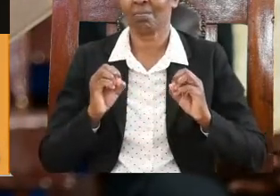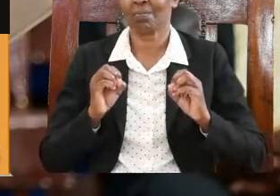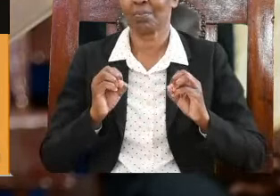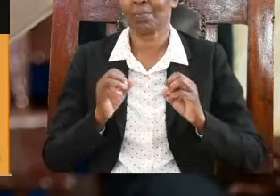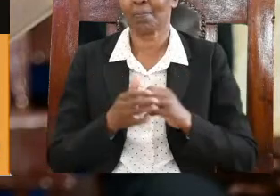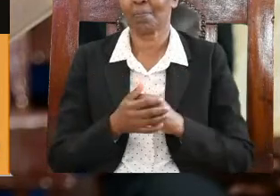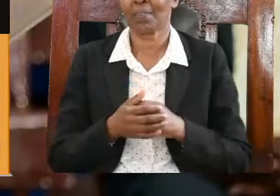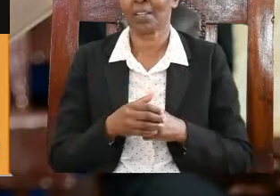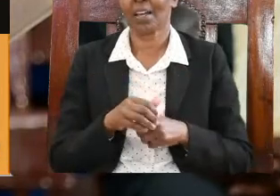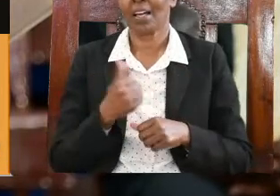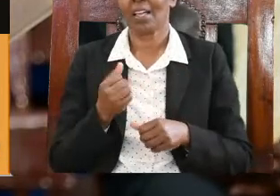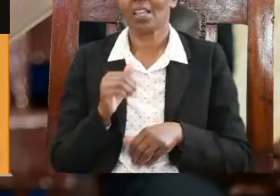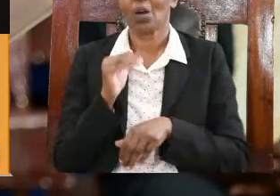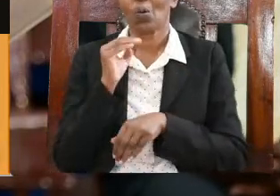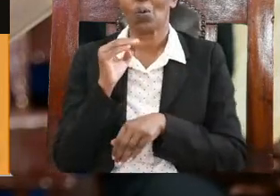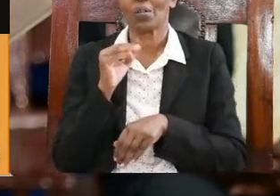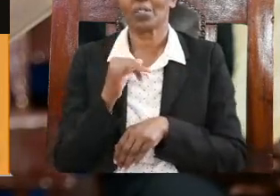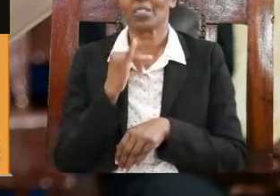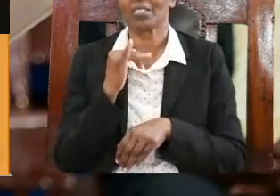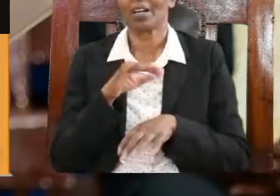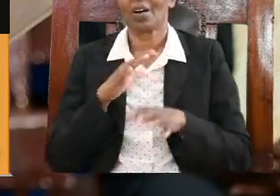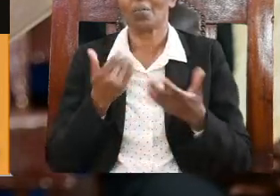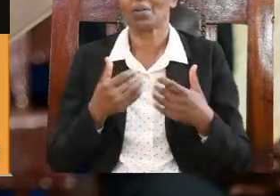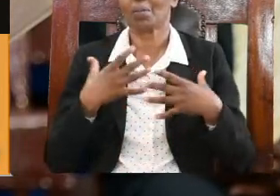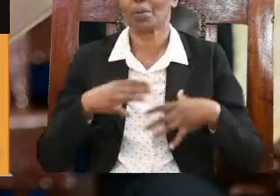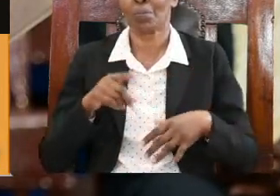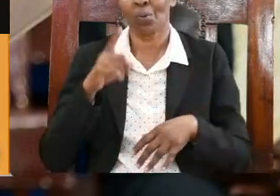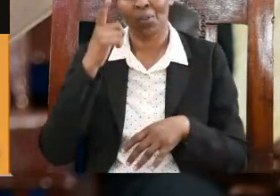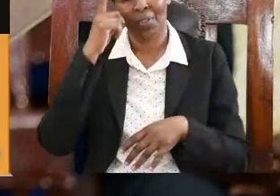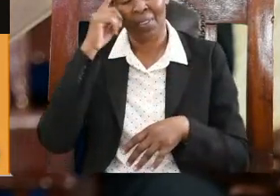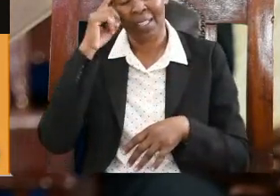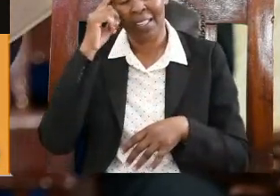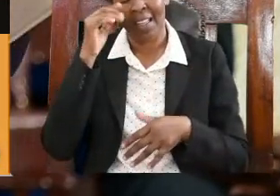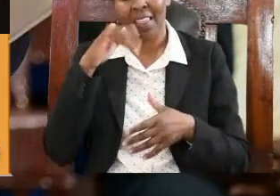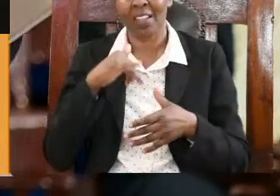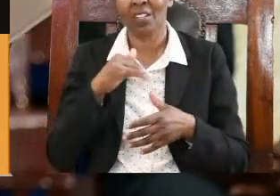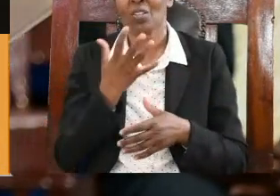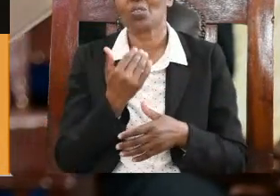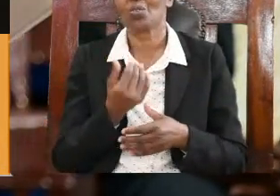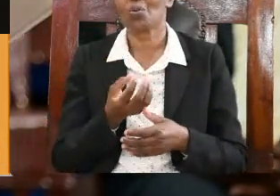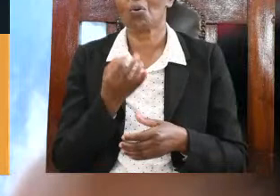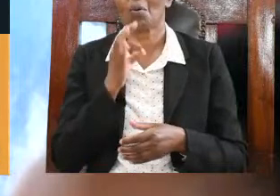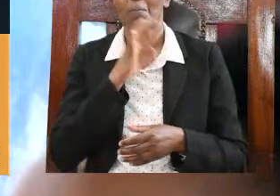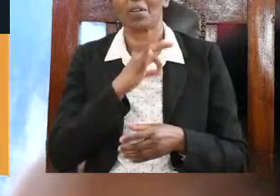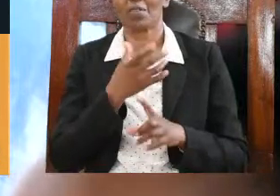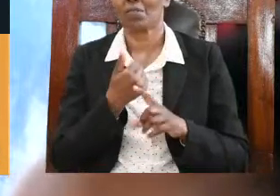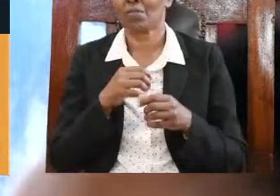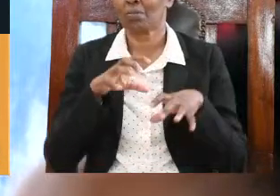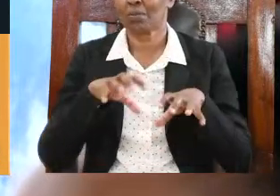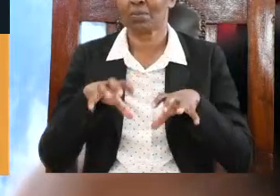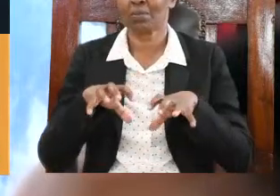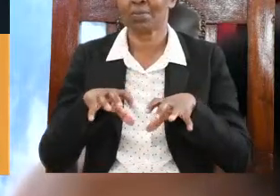And another question, how many people think that we benefit from suffering?